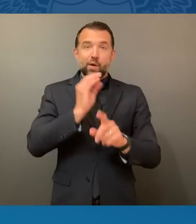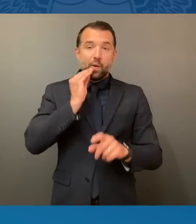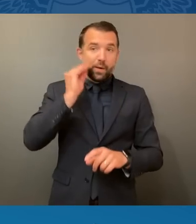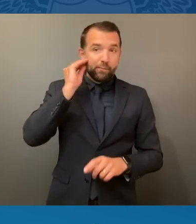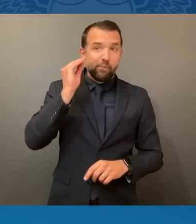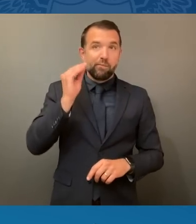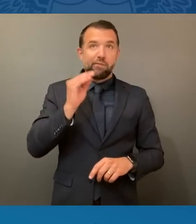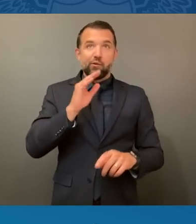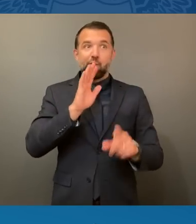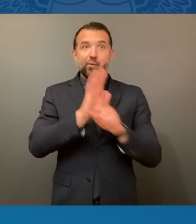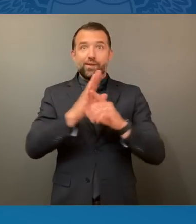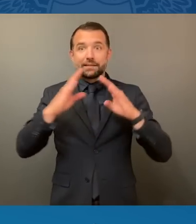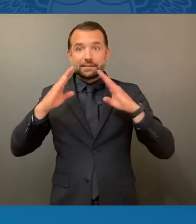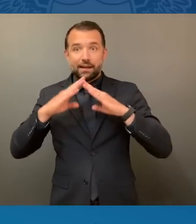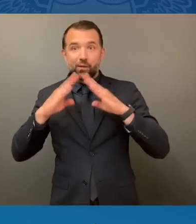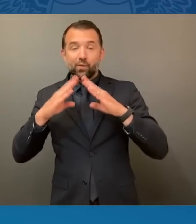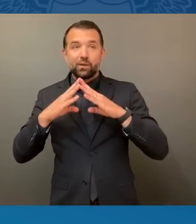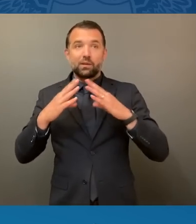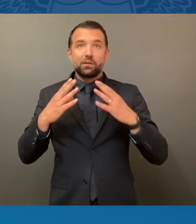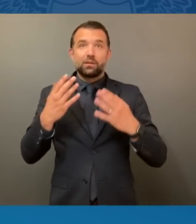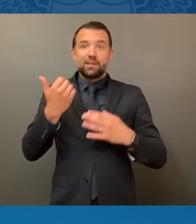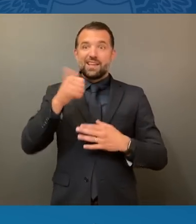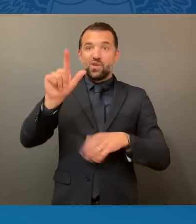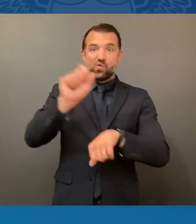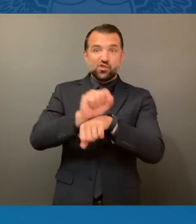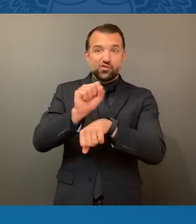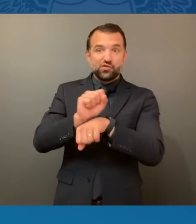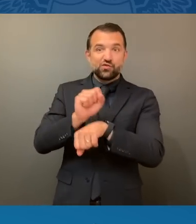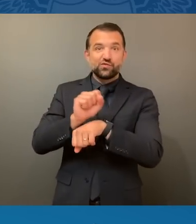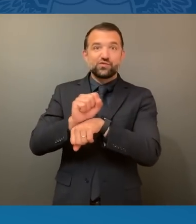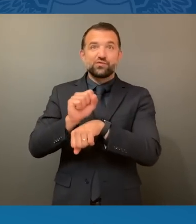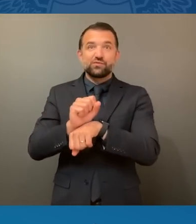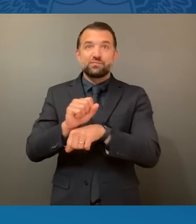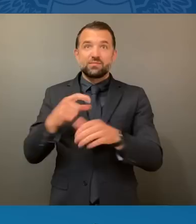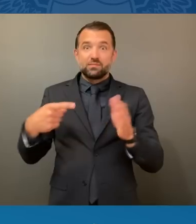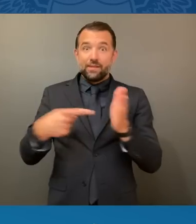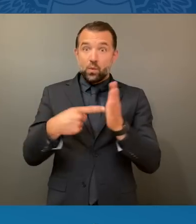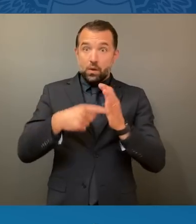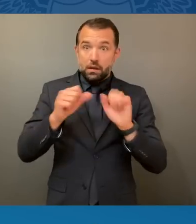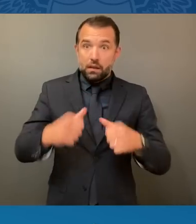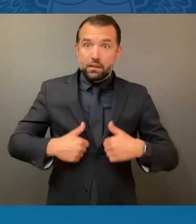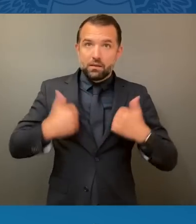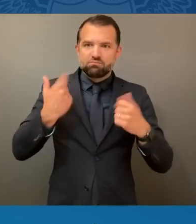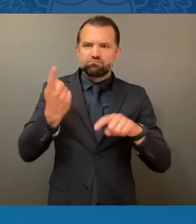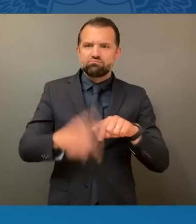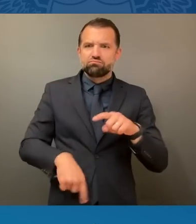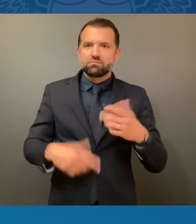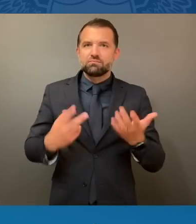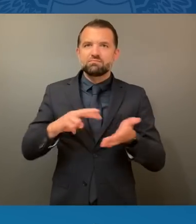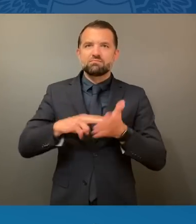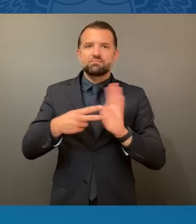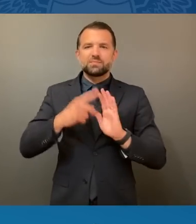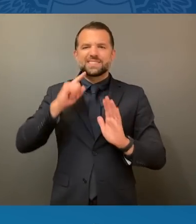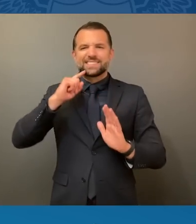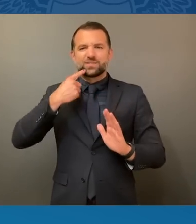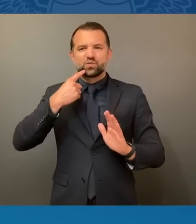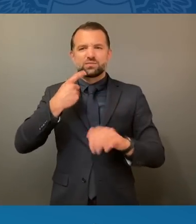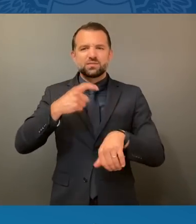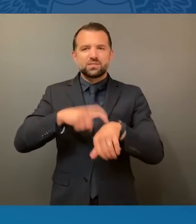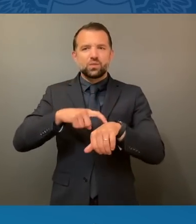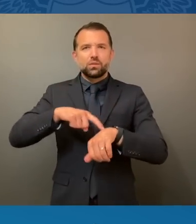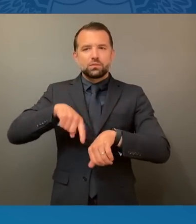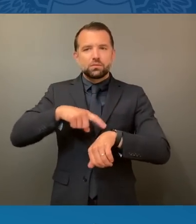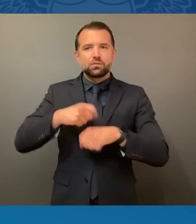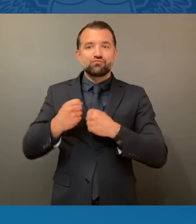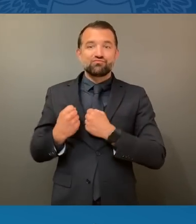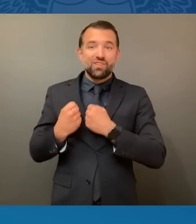they work. So they have a significant commute. And if you are driving every day over roads and bridges